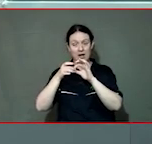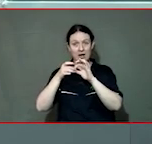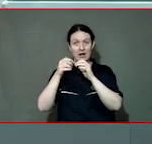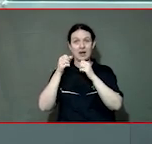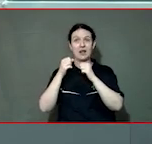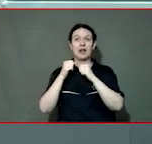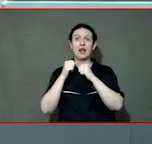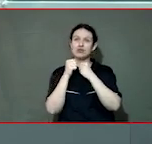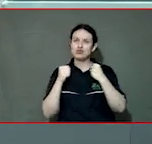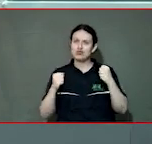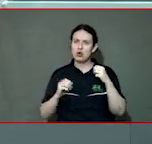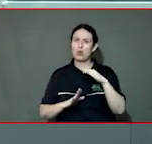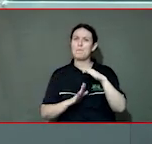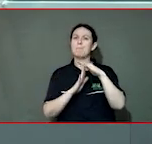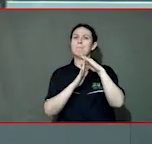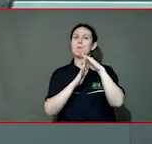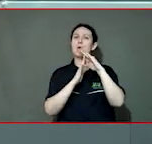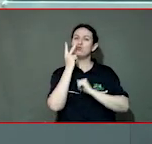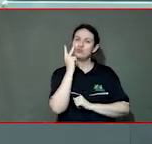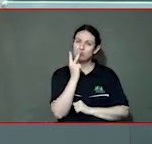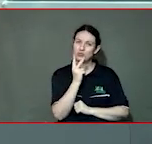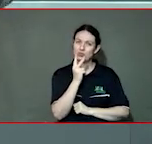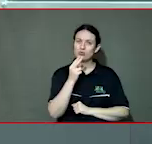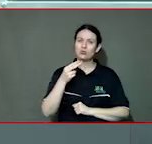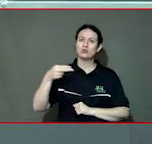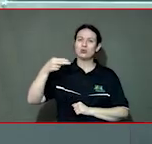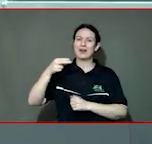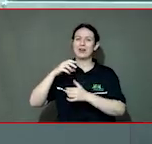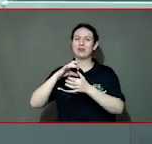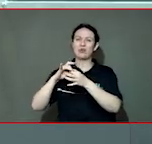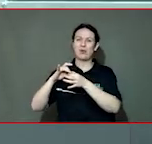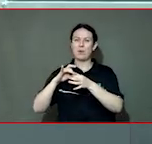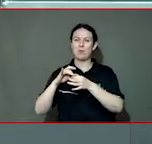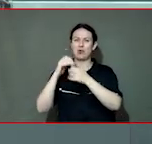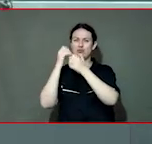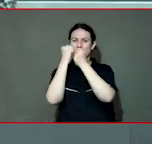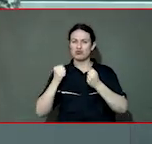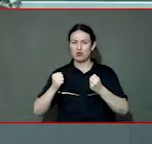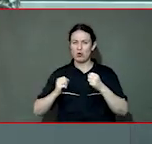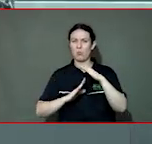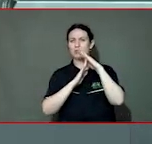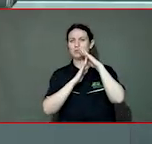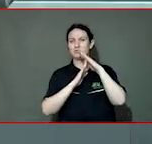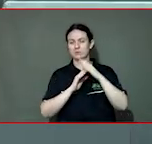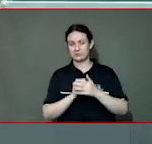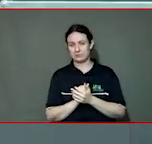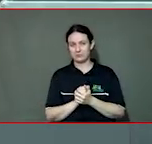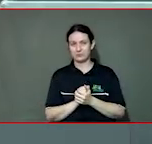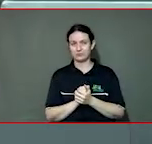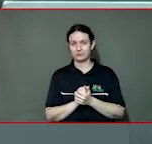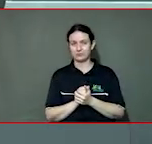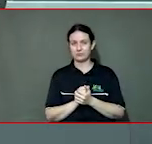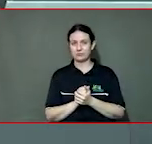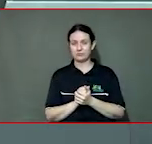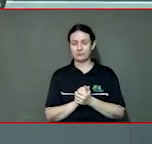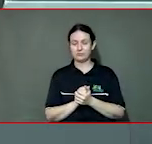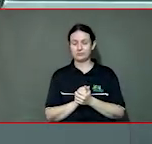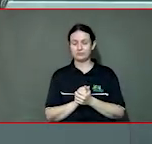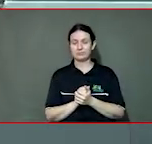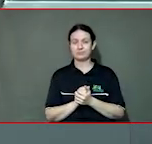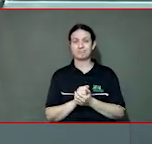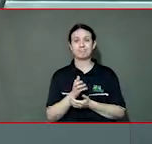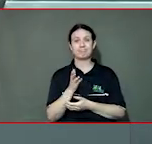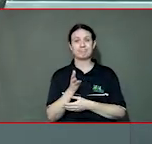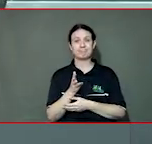your 2 hydrogen bonds per molecule, which will be the strongest ones. So in this case,